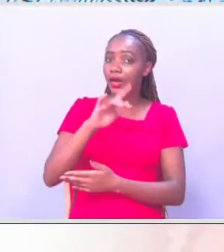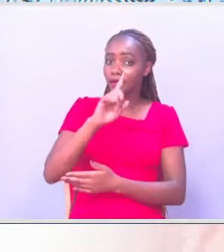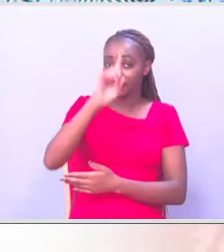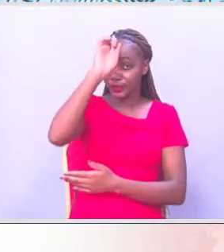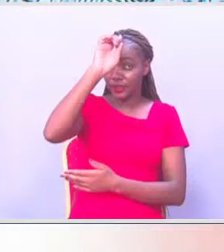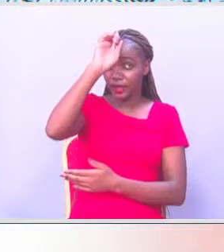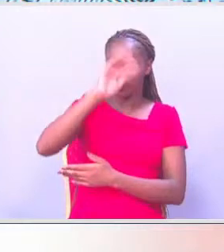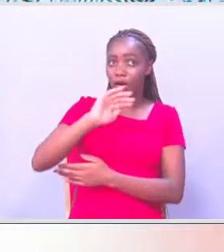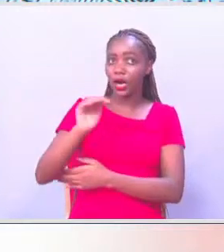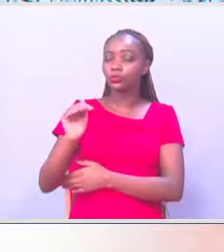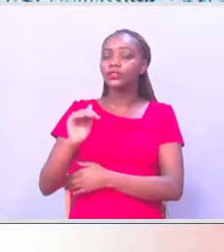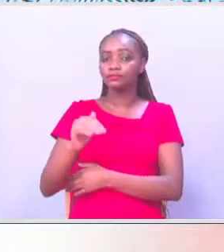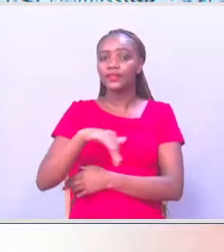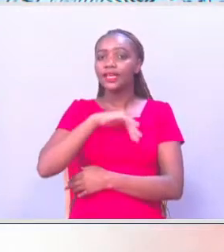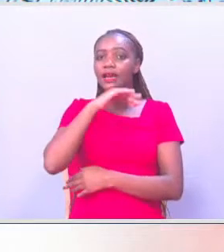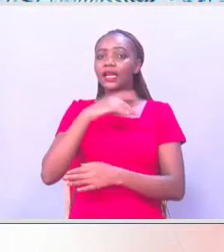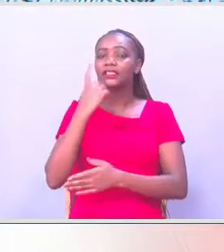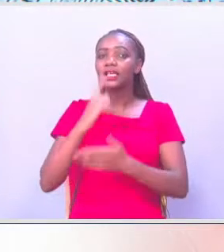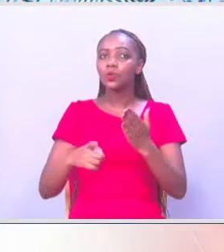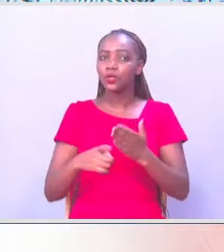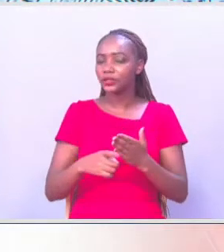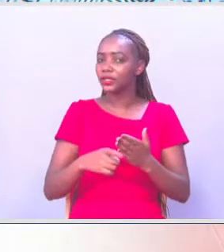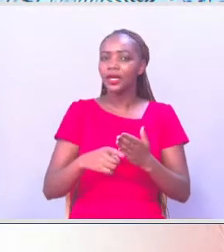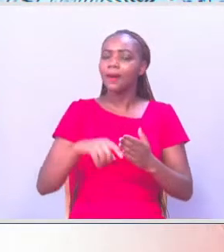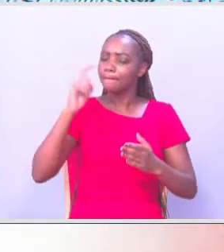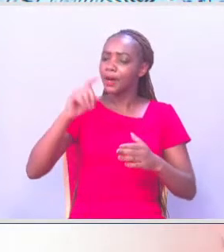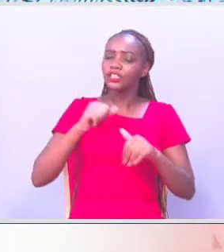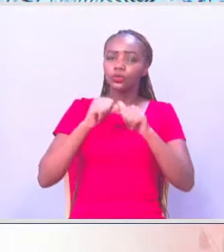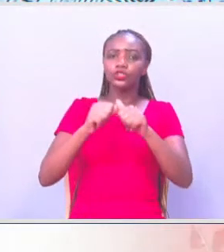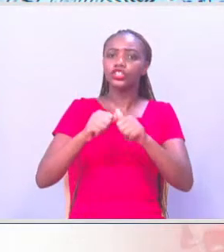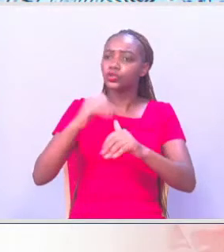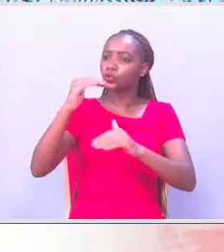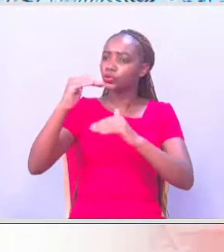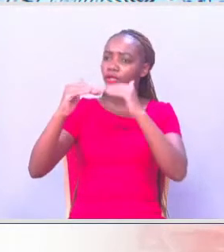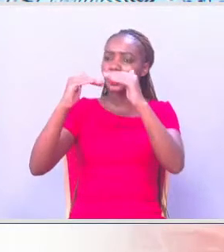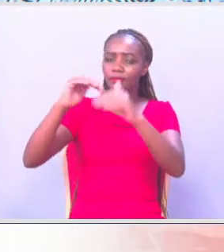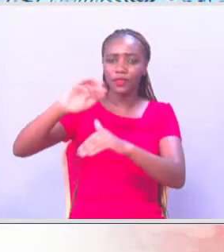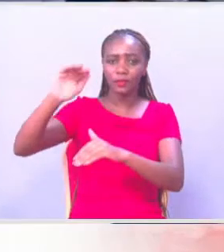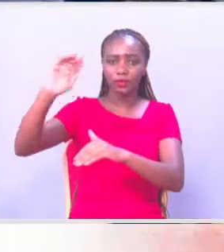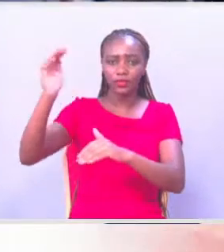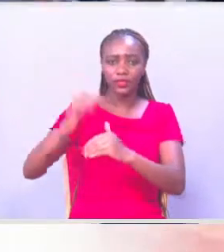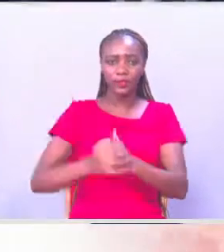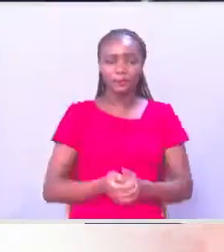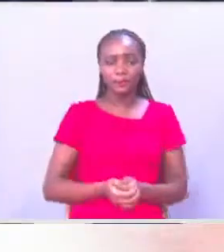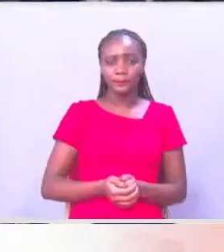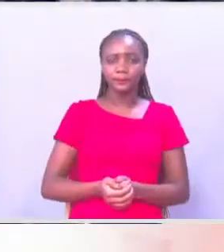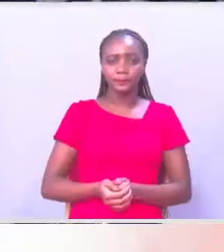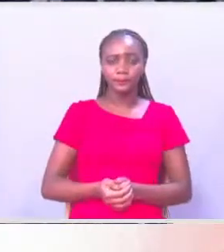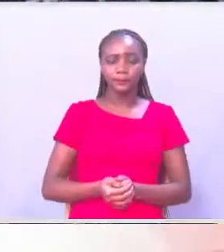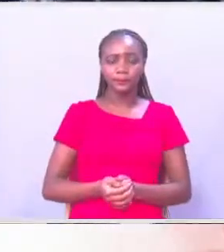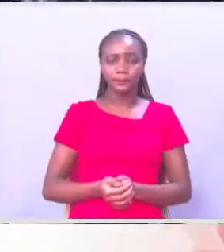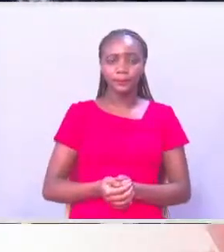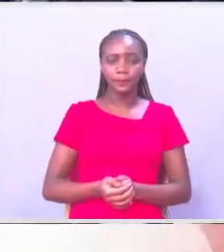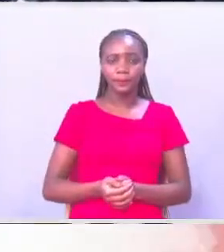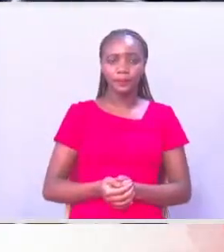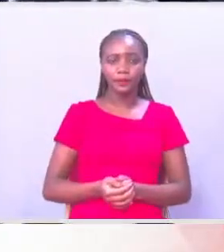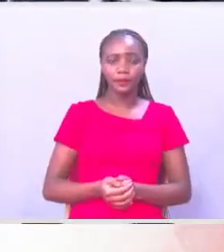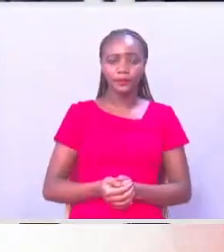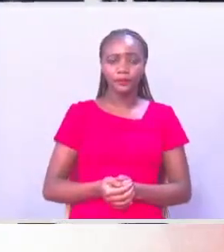there is nothing that will stop him from scaling the mountain. Elizabeth Mutuko reports.